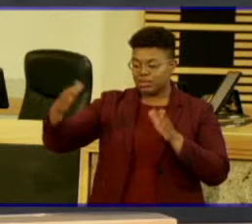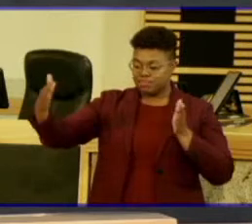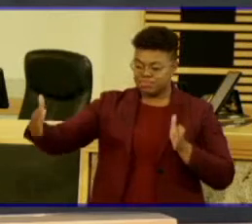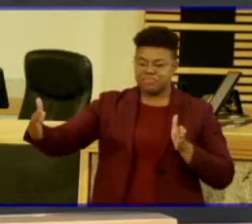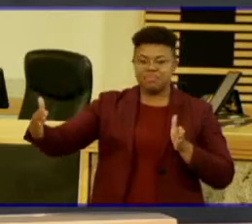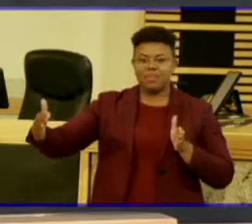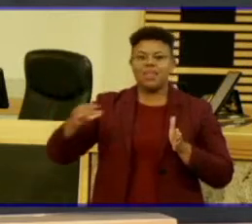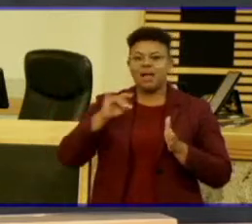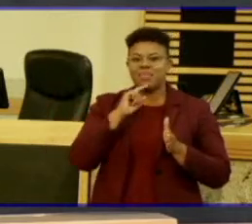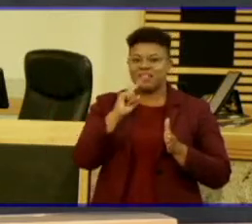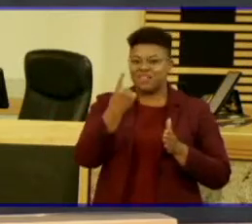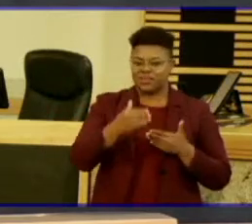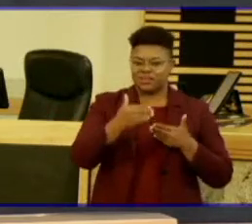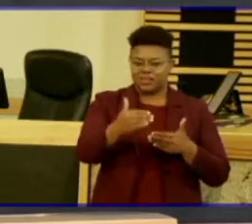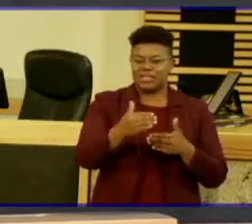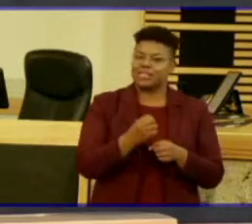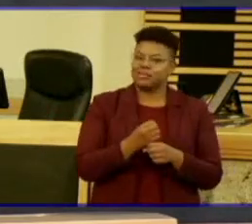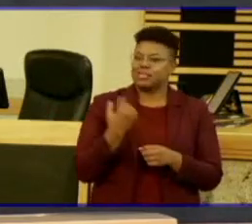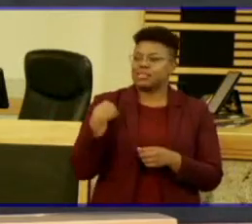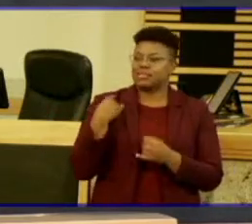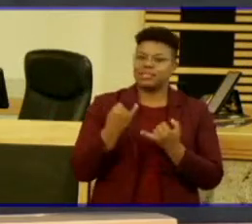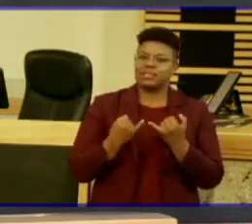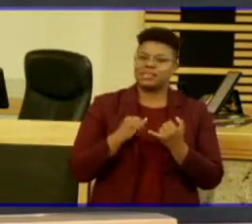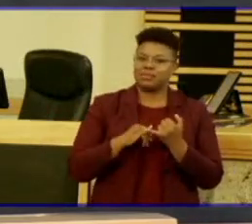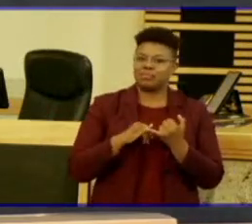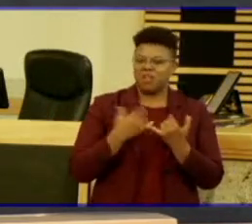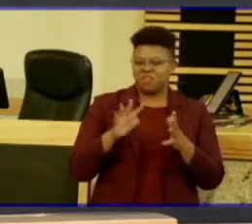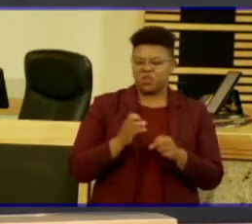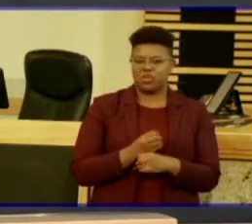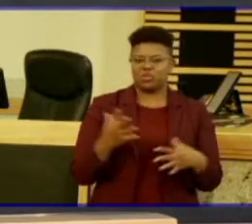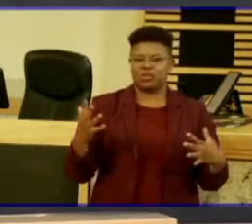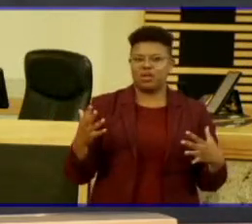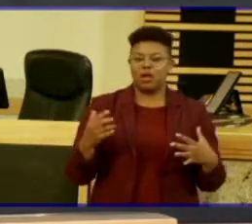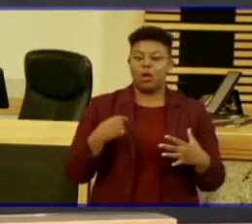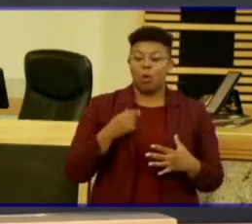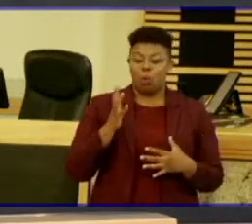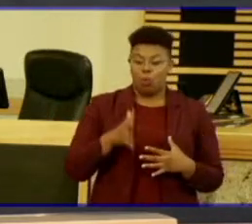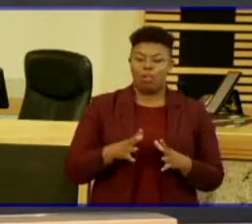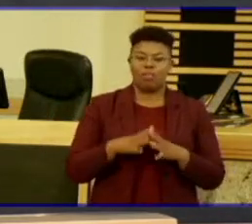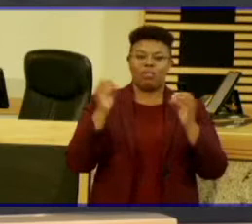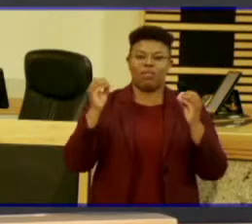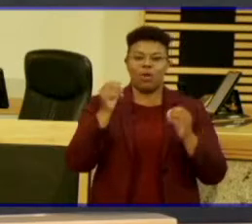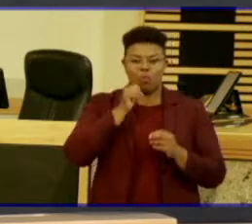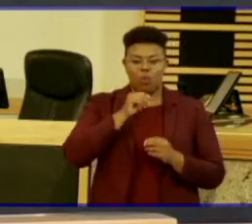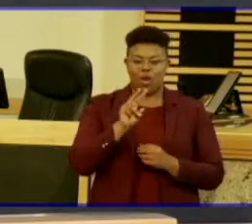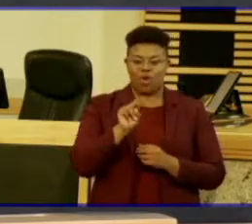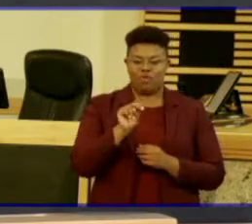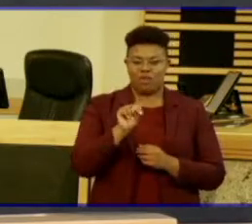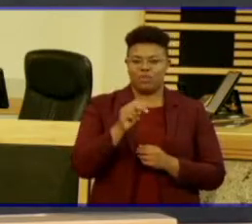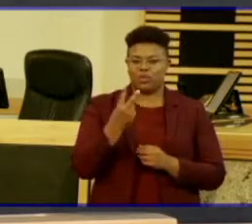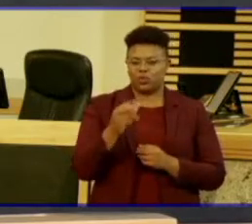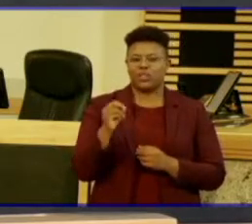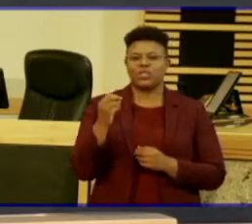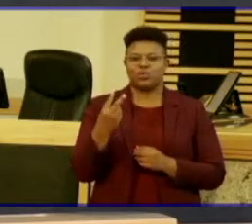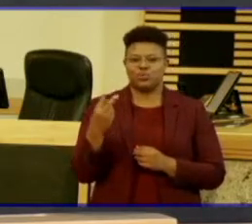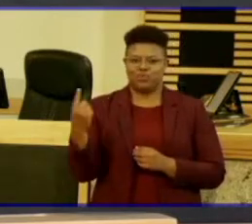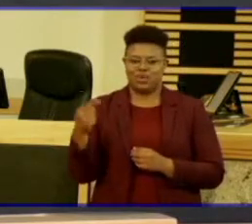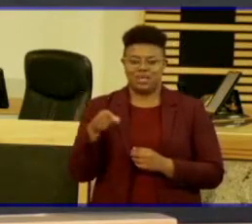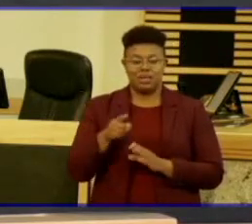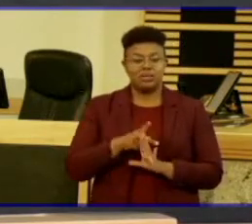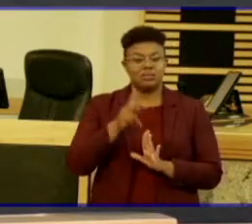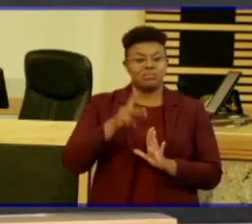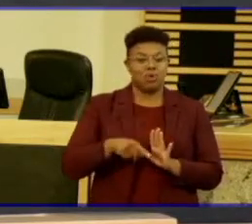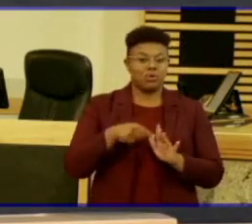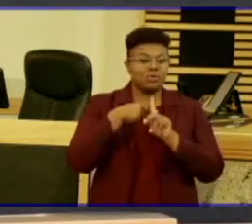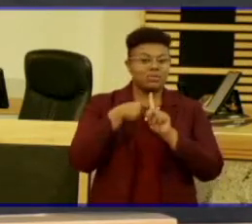one construction started in September last year and we will complete the in November 2021. This project is targeted